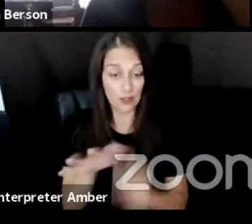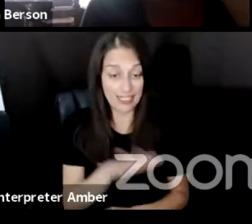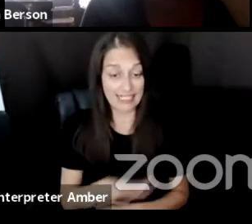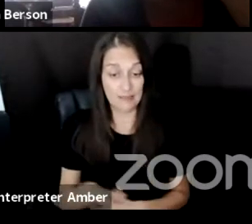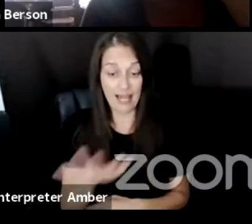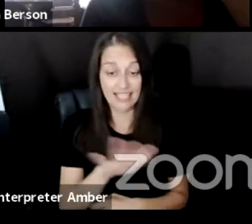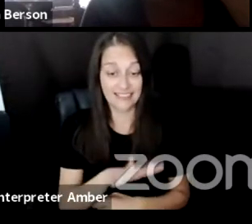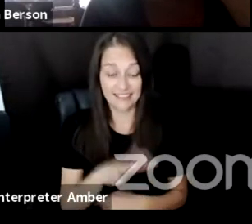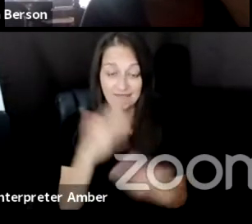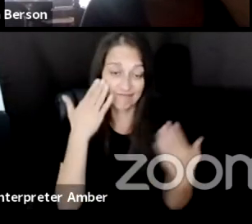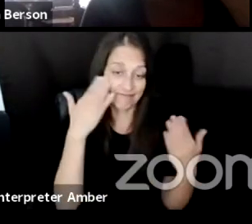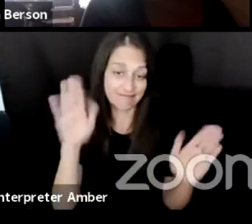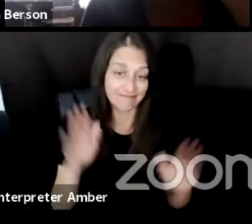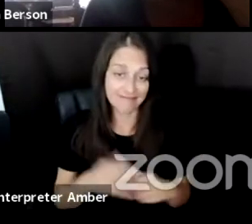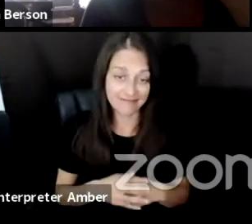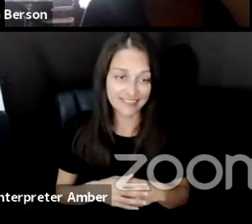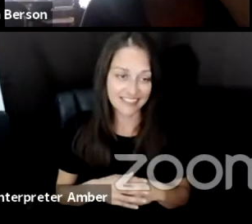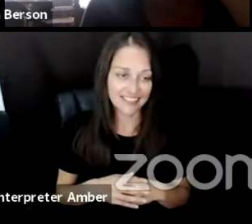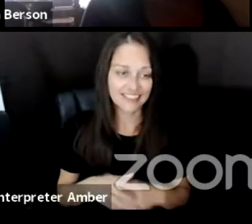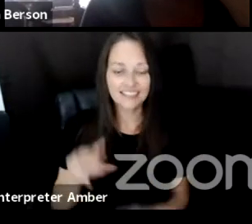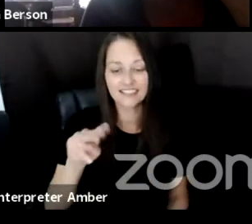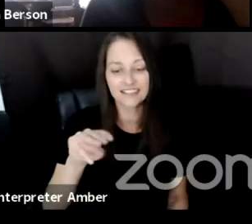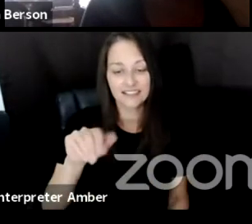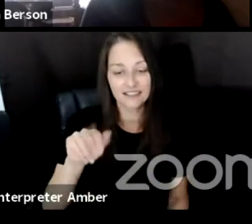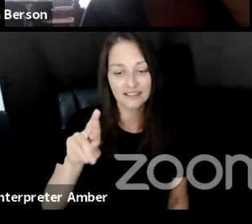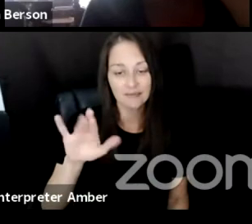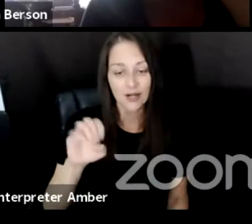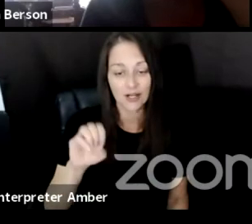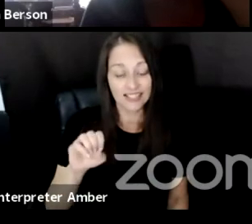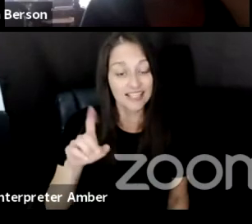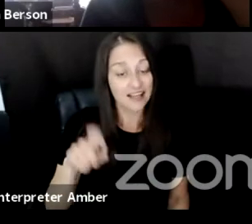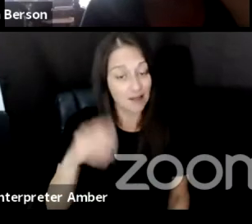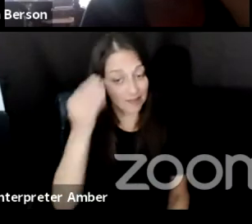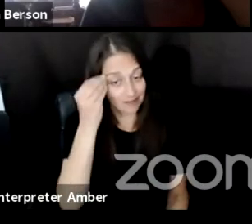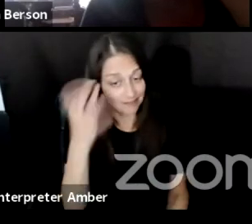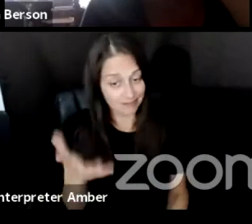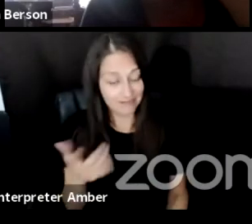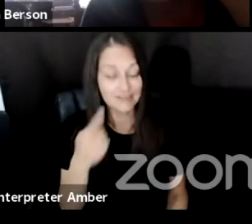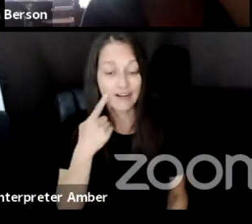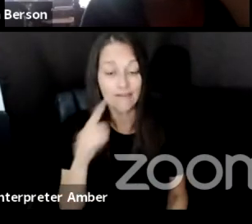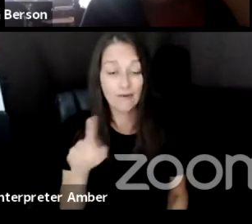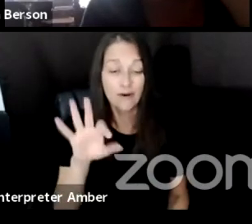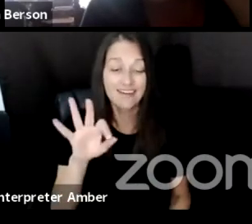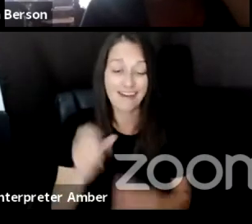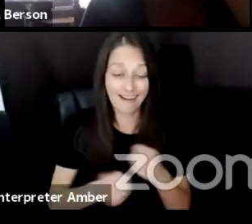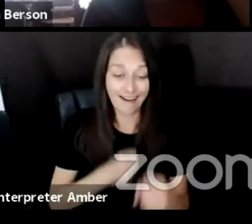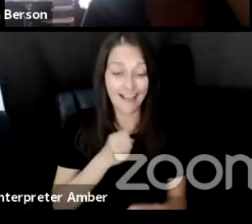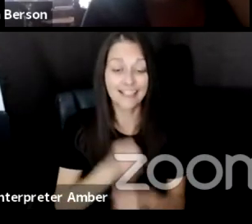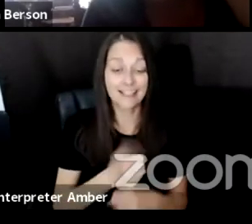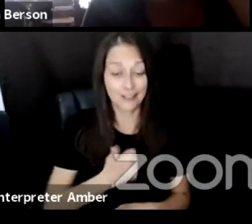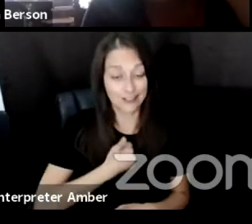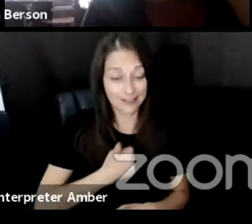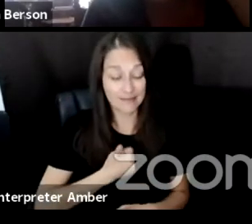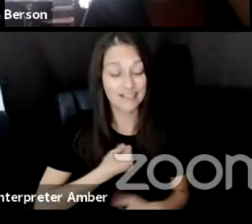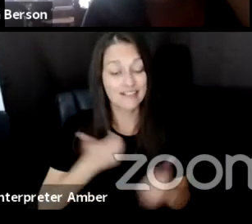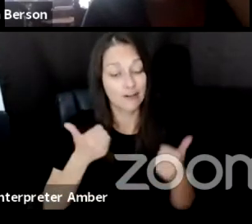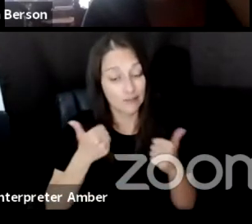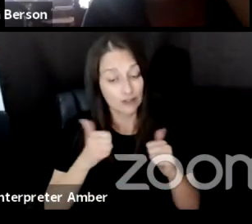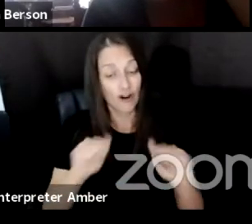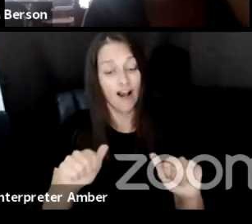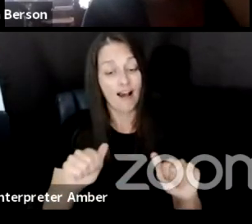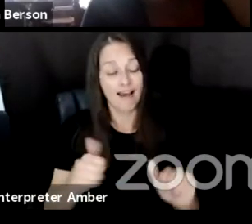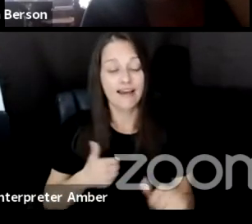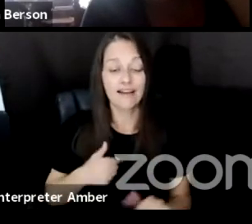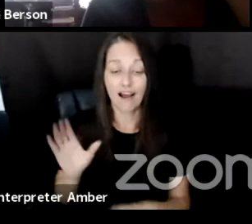have to say that for about 9 years, I did that. I tried to do that. I forced KUOW